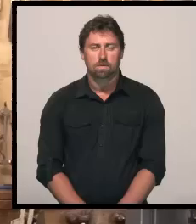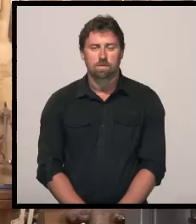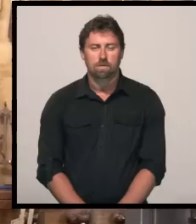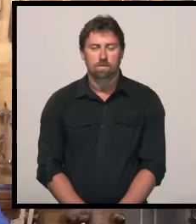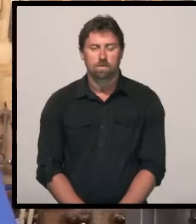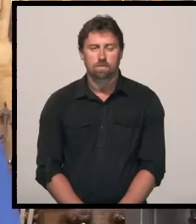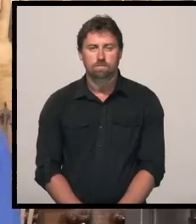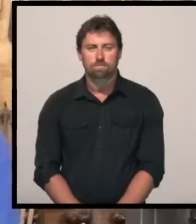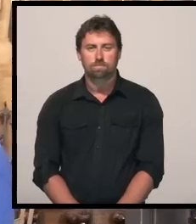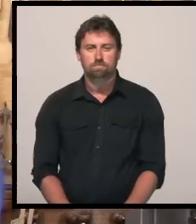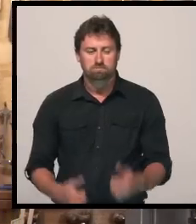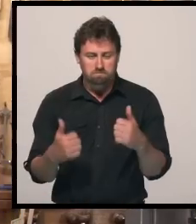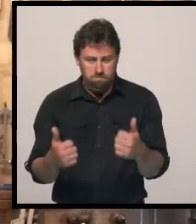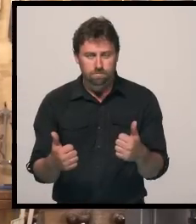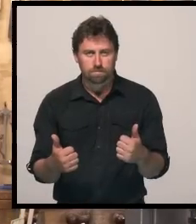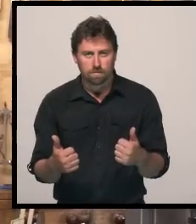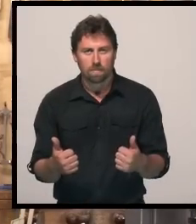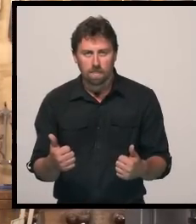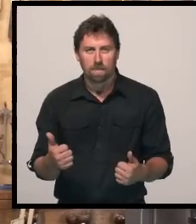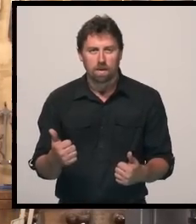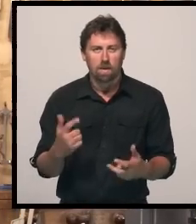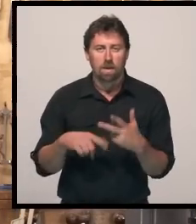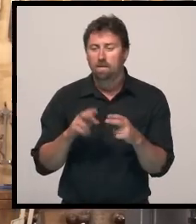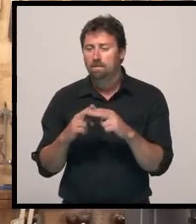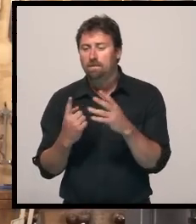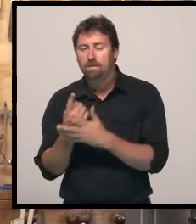All right, get something to give you support